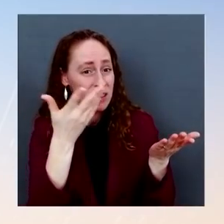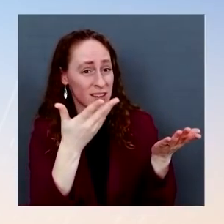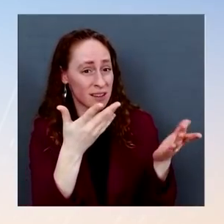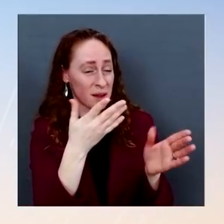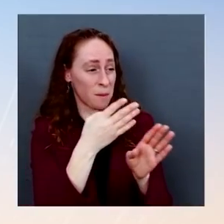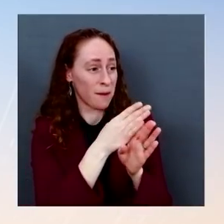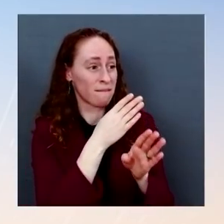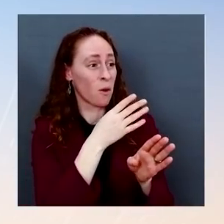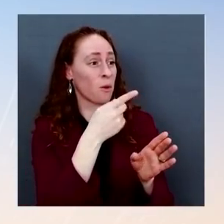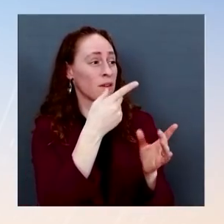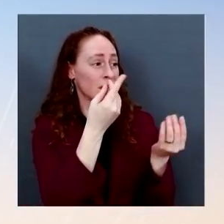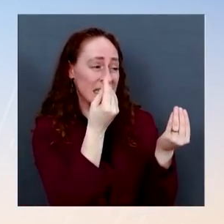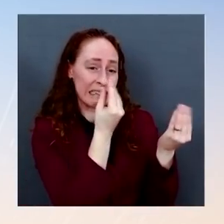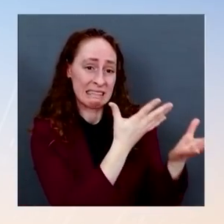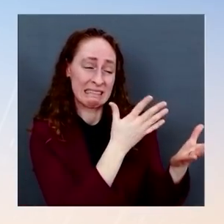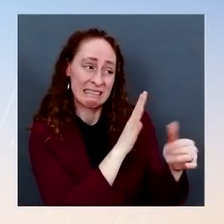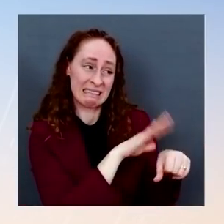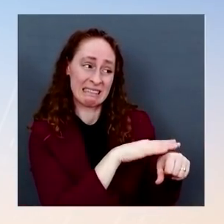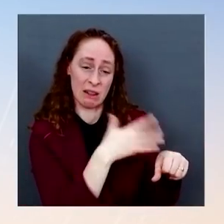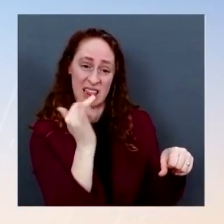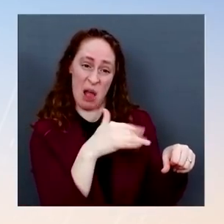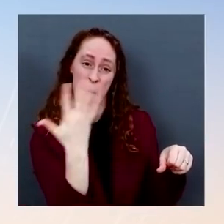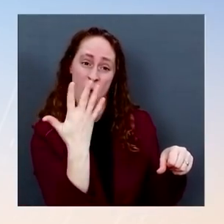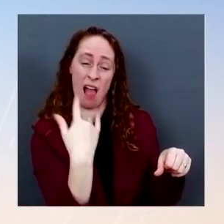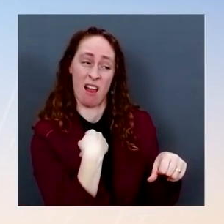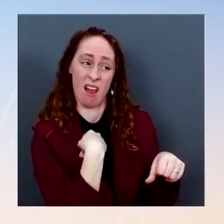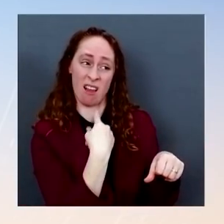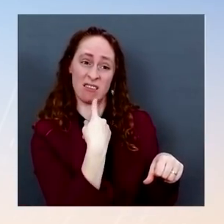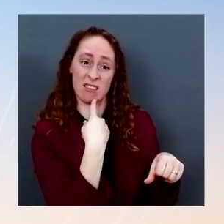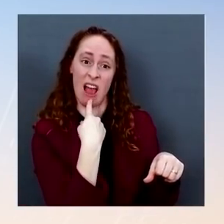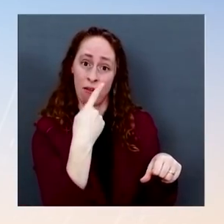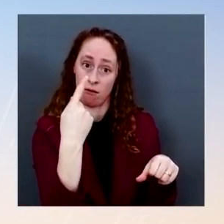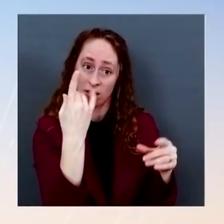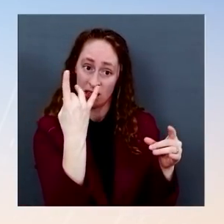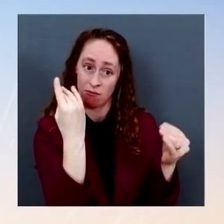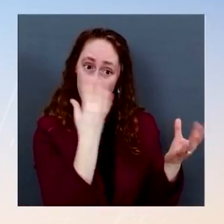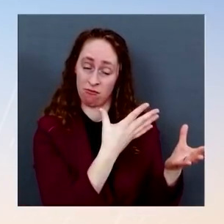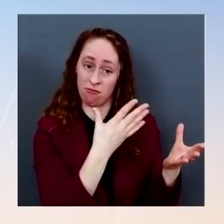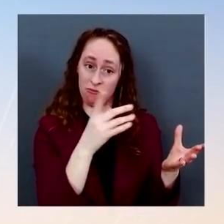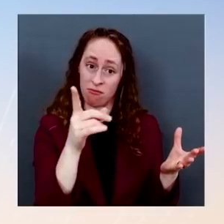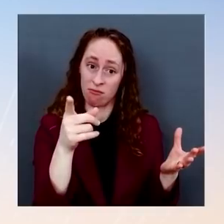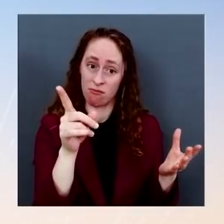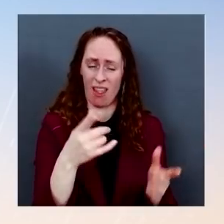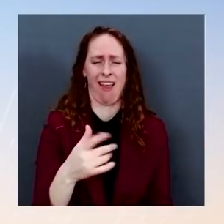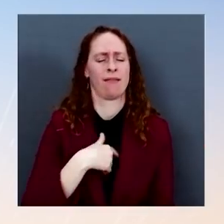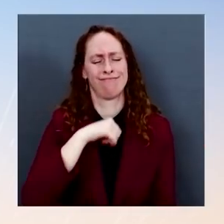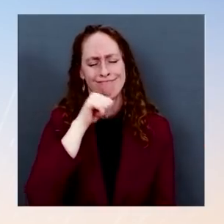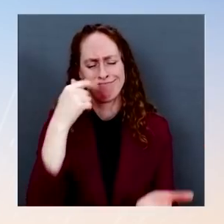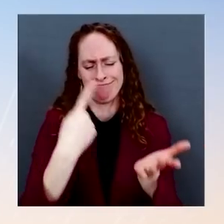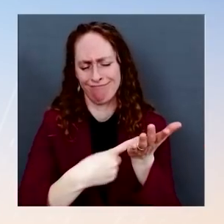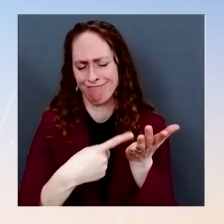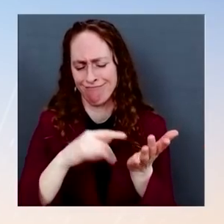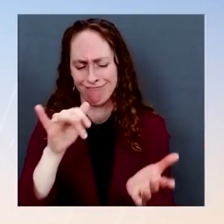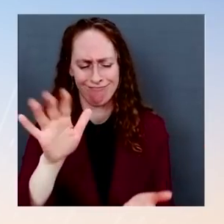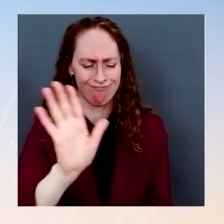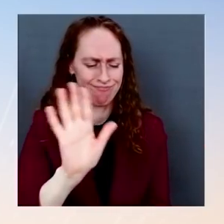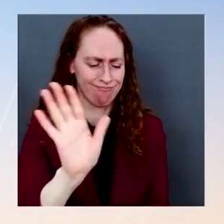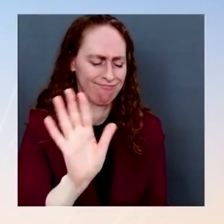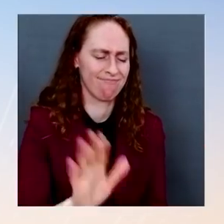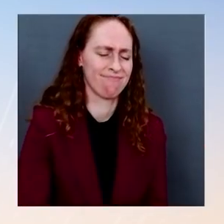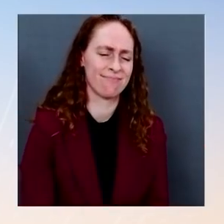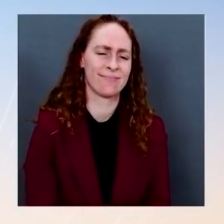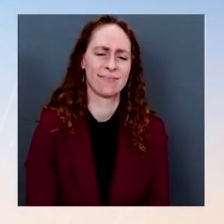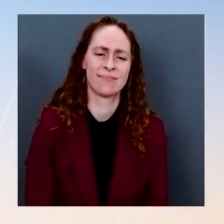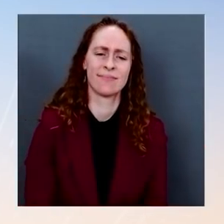call out to Democrats for badgering him, saying that they believe that he could be moved in his position somehow, is there any